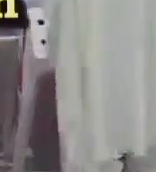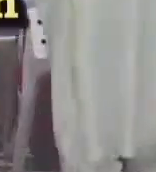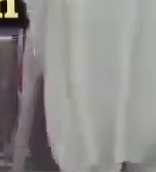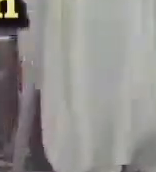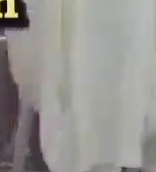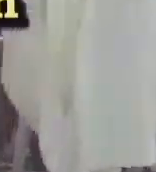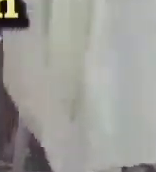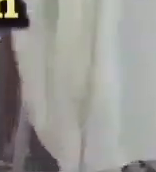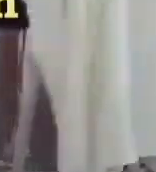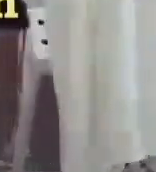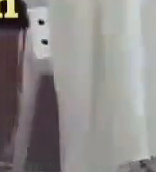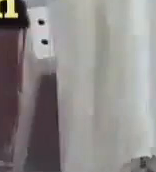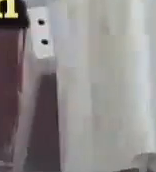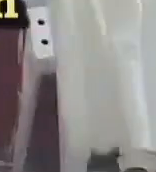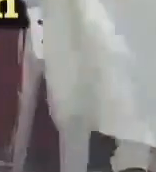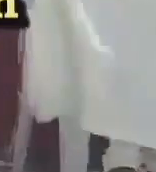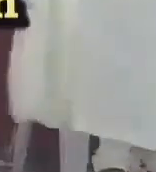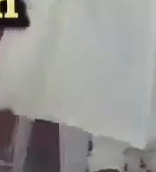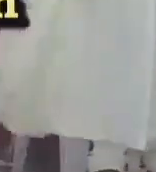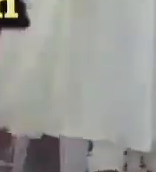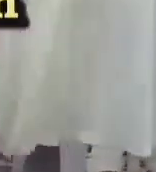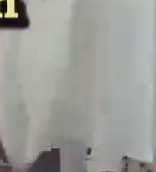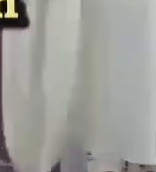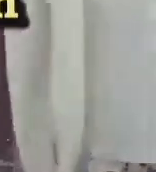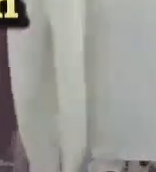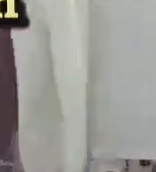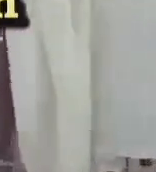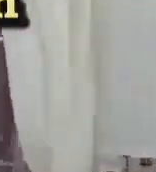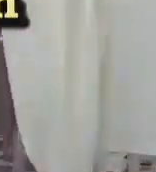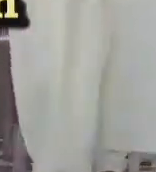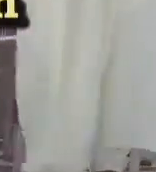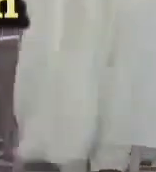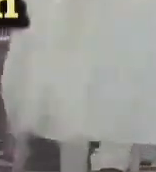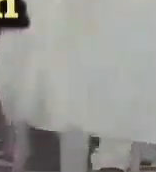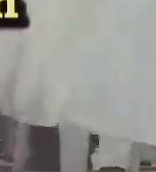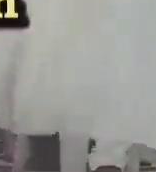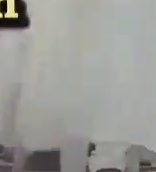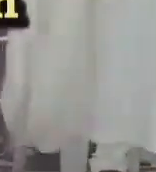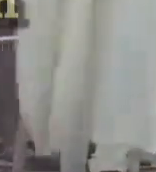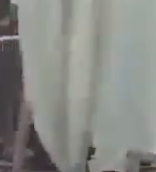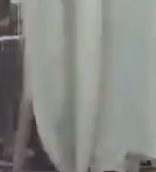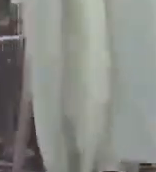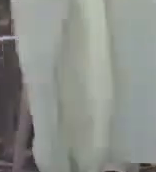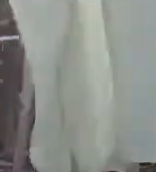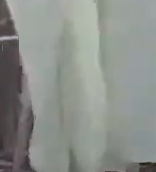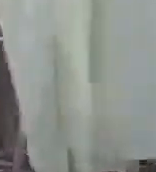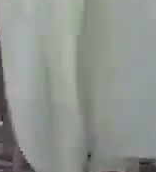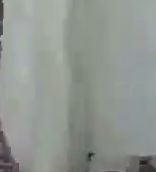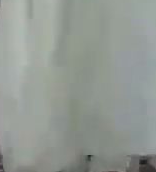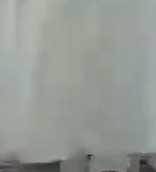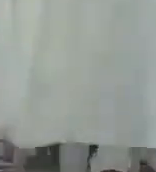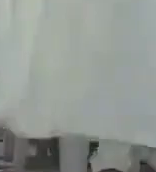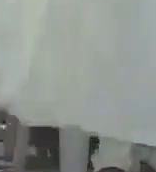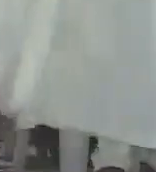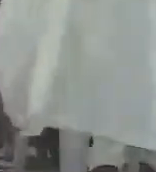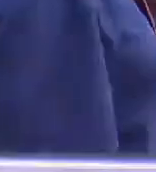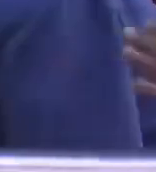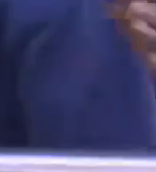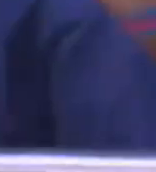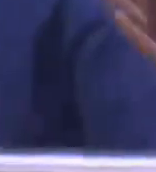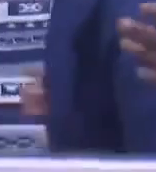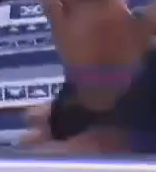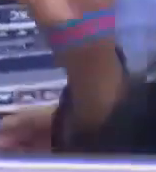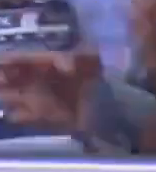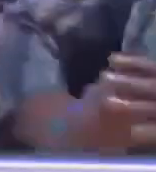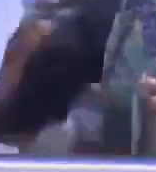state. Take your dirty hands off my nation. I command you, Satan, in the mighty name of Jesus, take